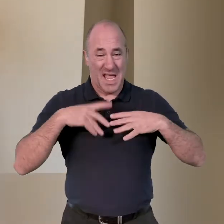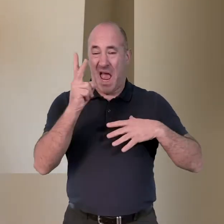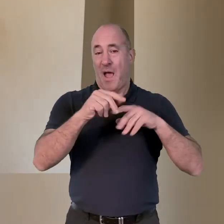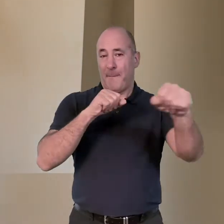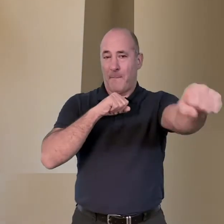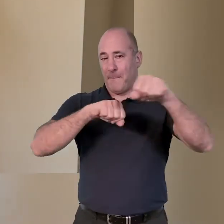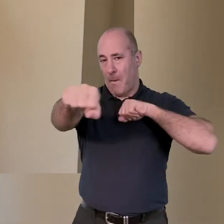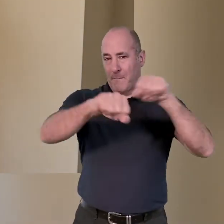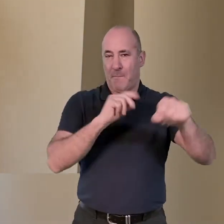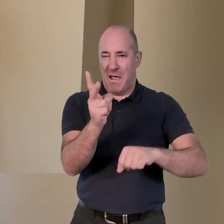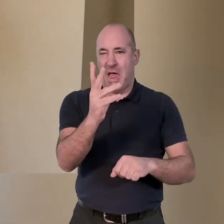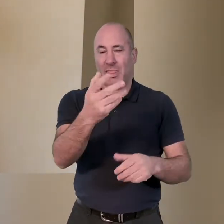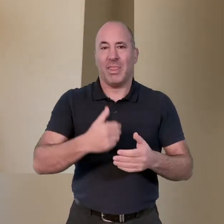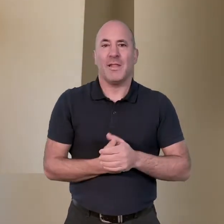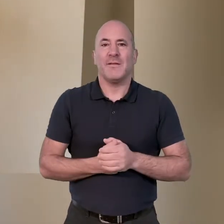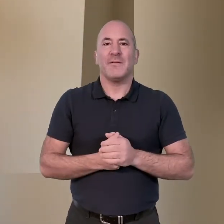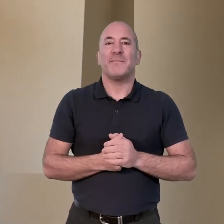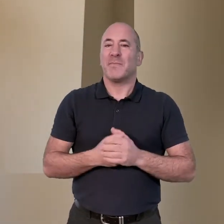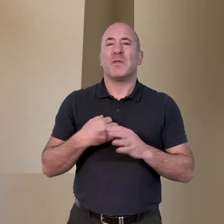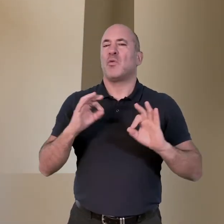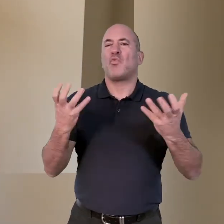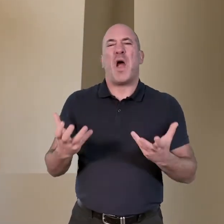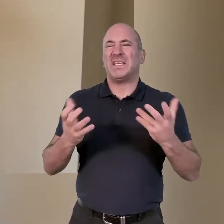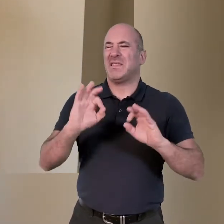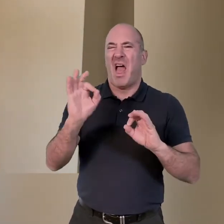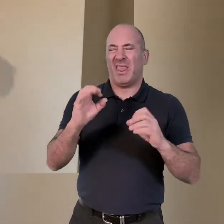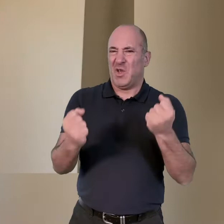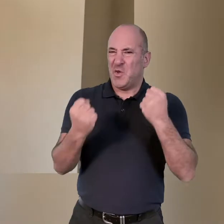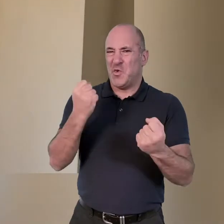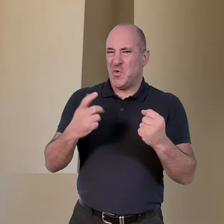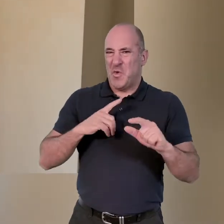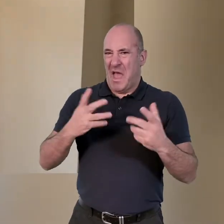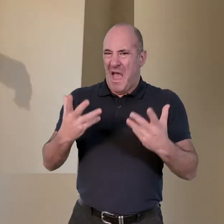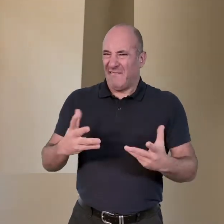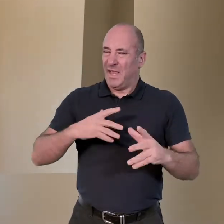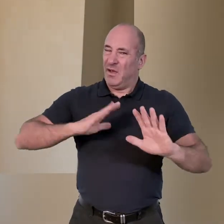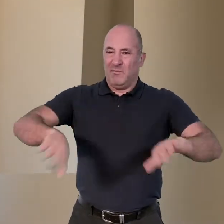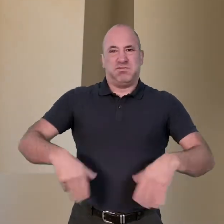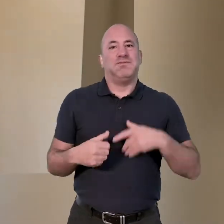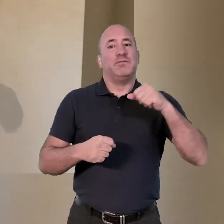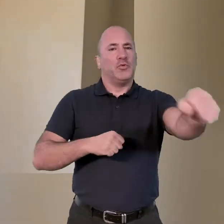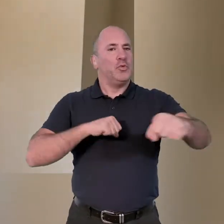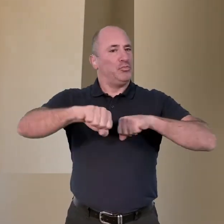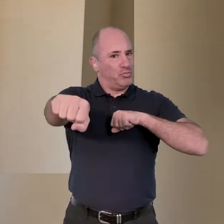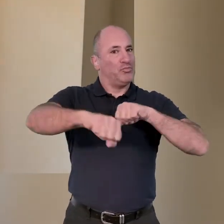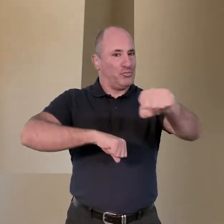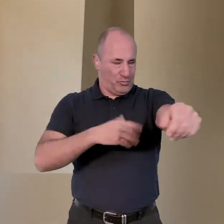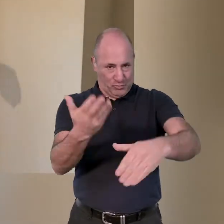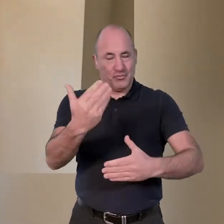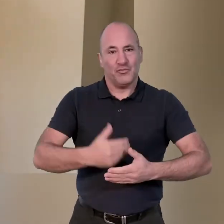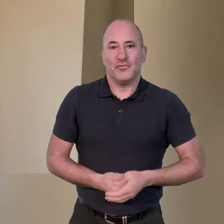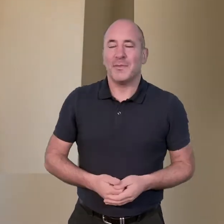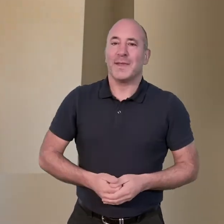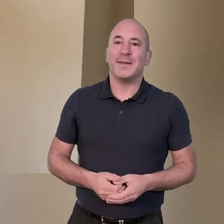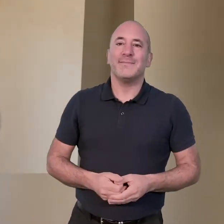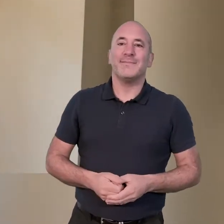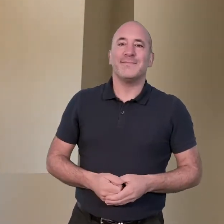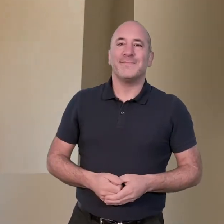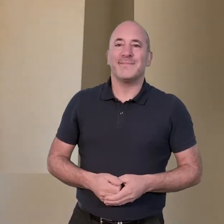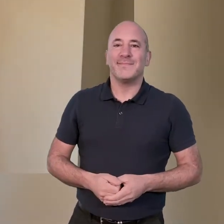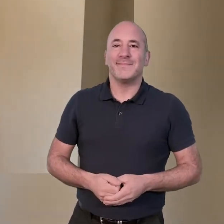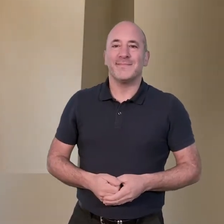Okay, get ready. We're going to go again, straight punches. So I'm going to do this unweighted this time because it's starting to get a bit heavy.